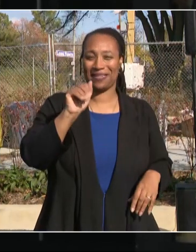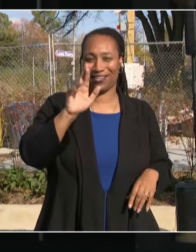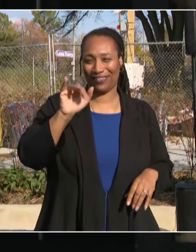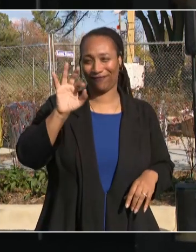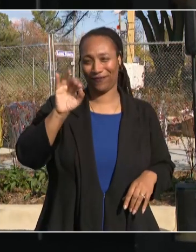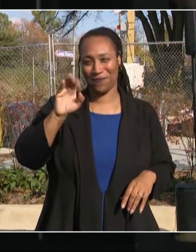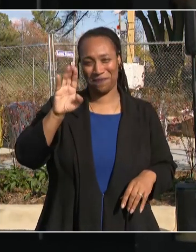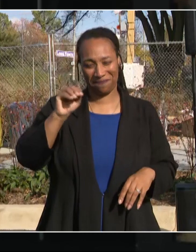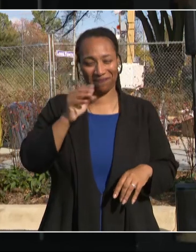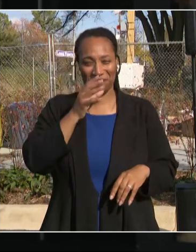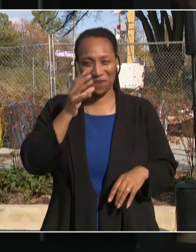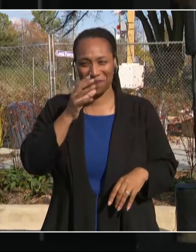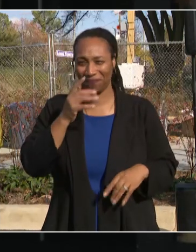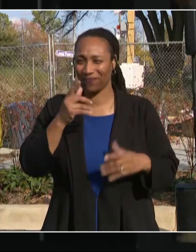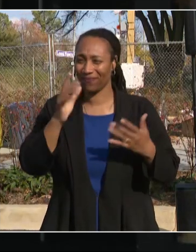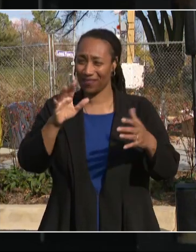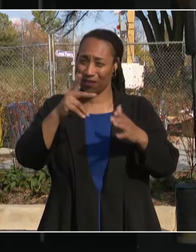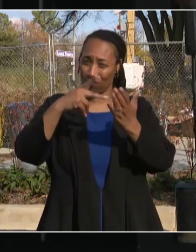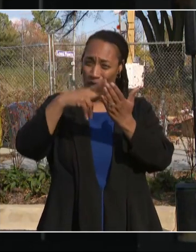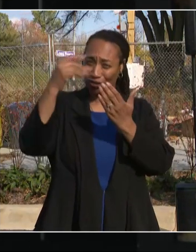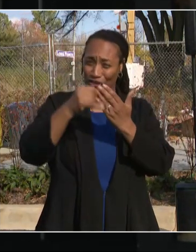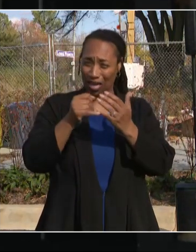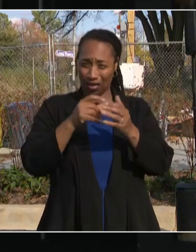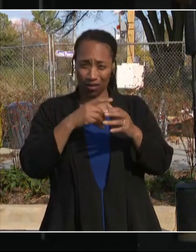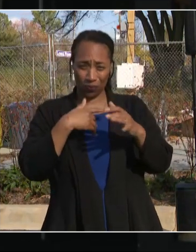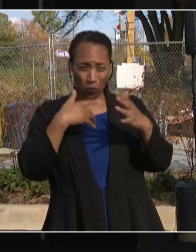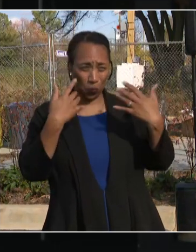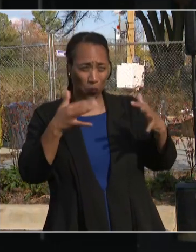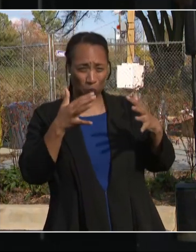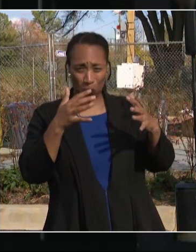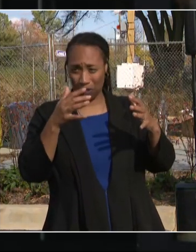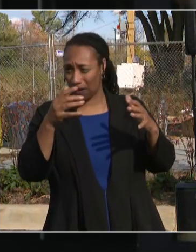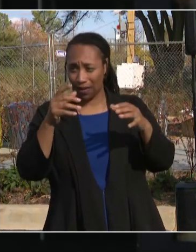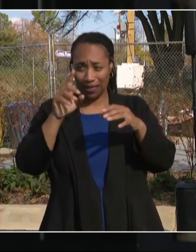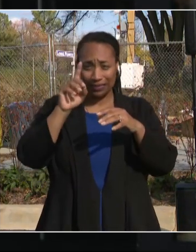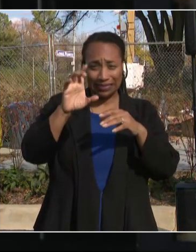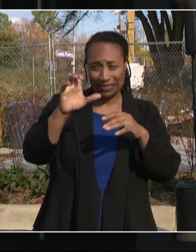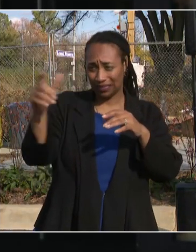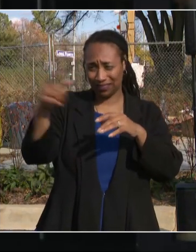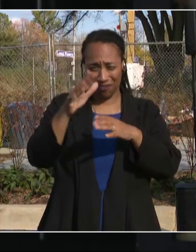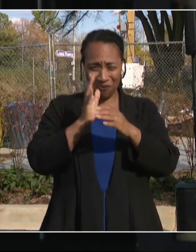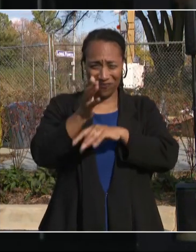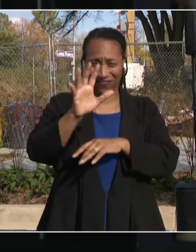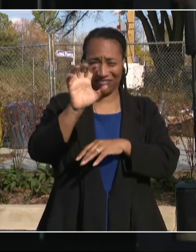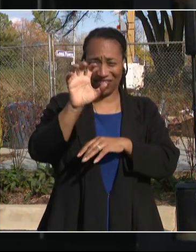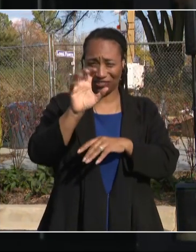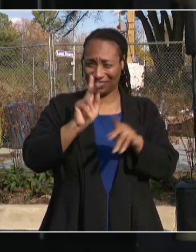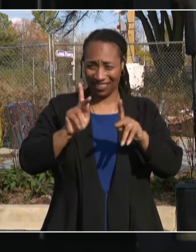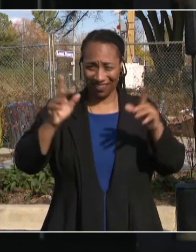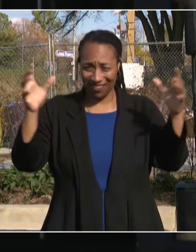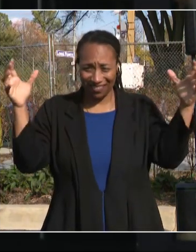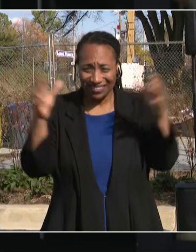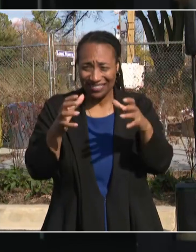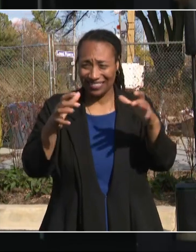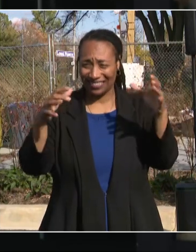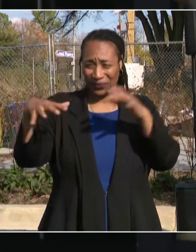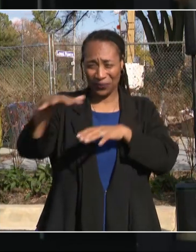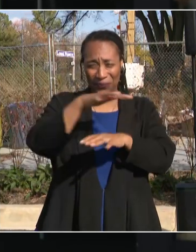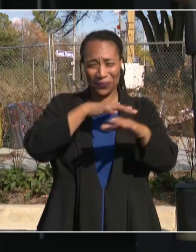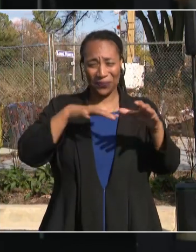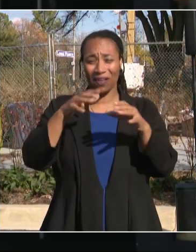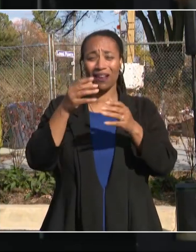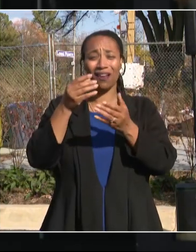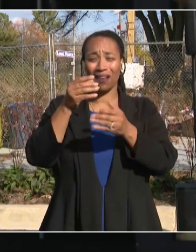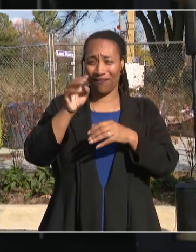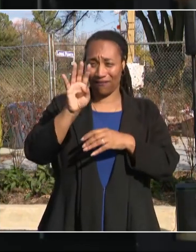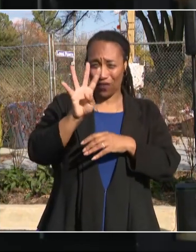500 DC residents and provide over $42 million in contracts to CBEs, many of whom are